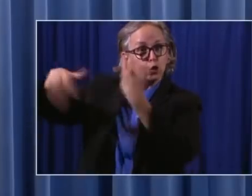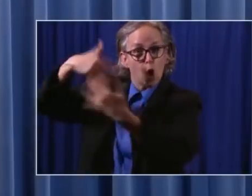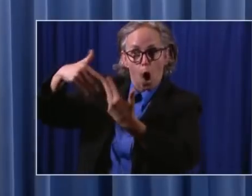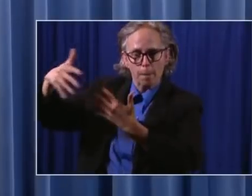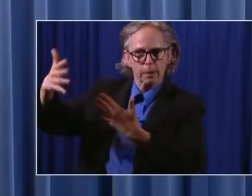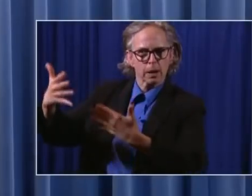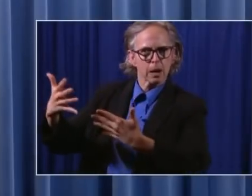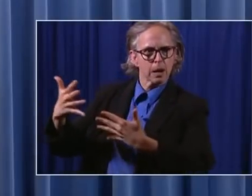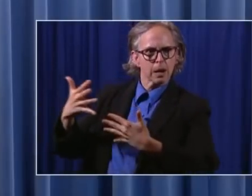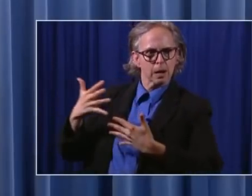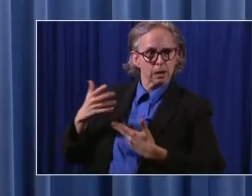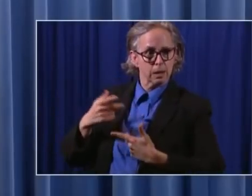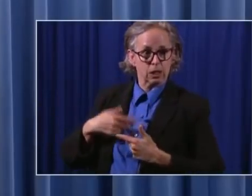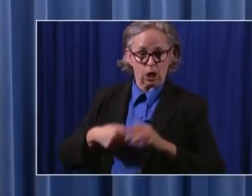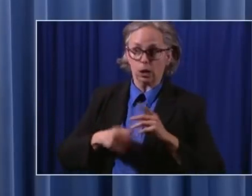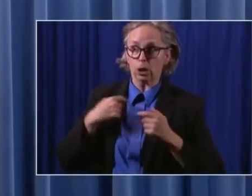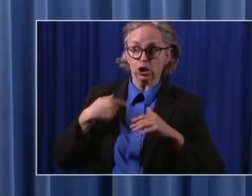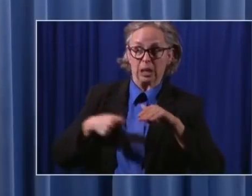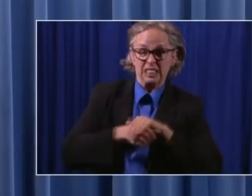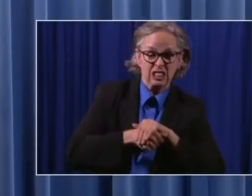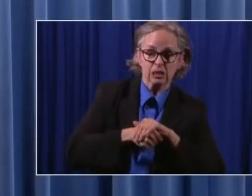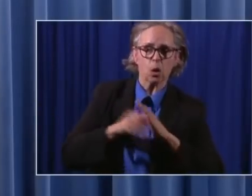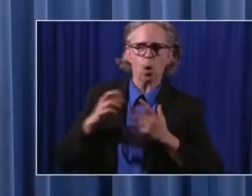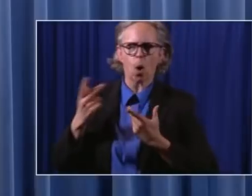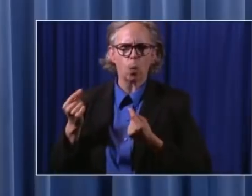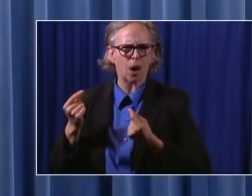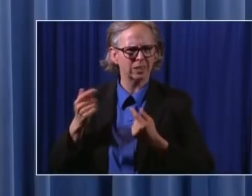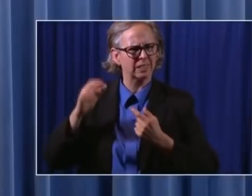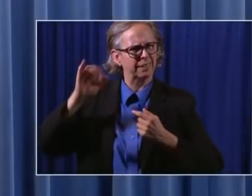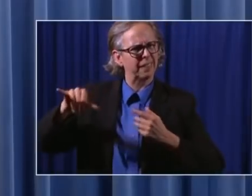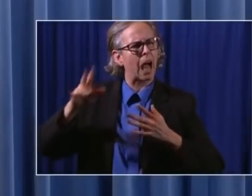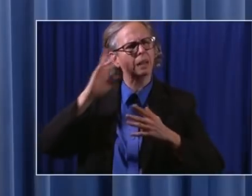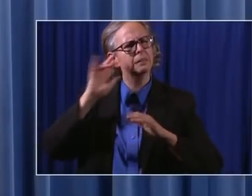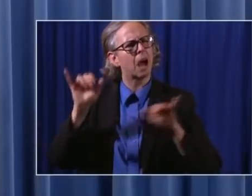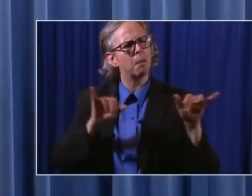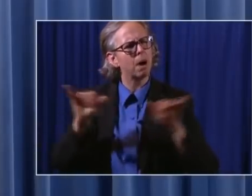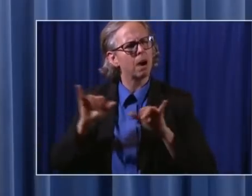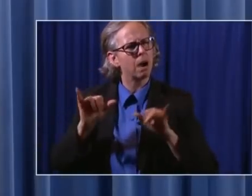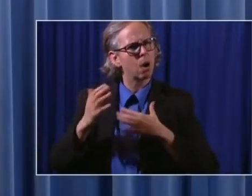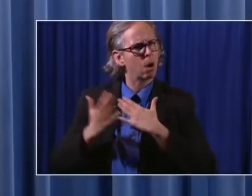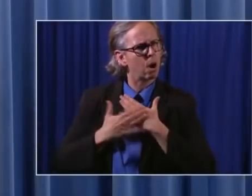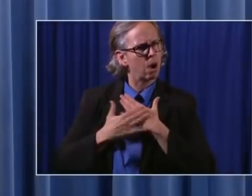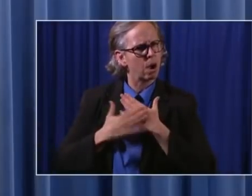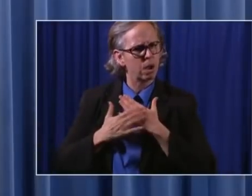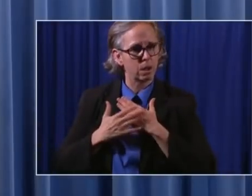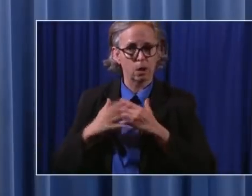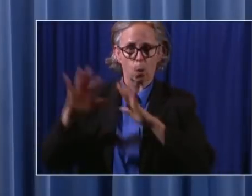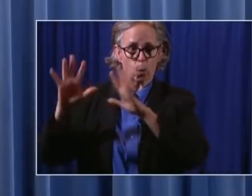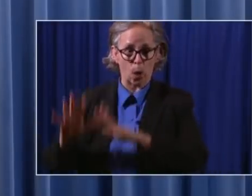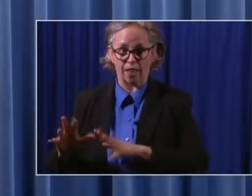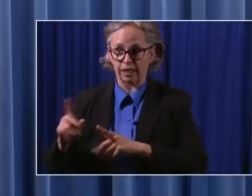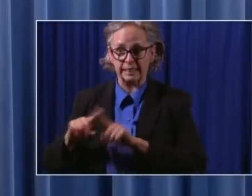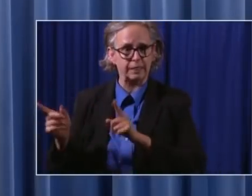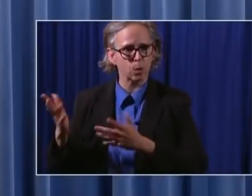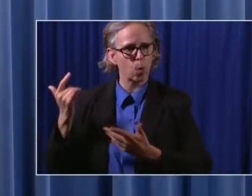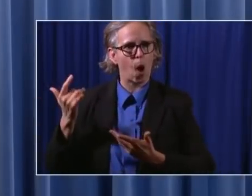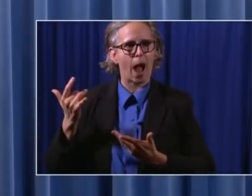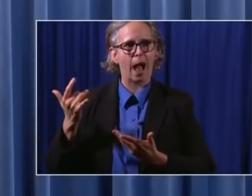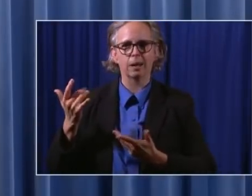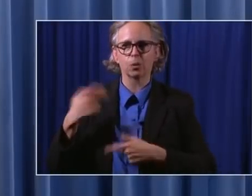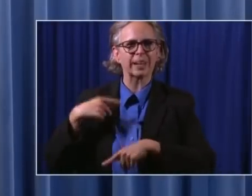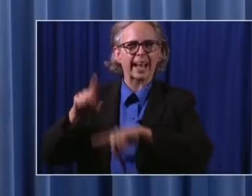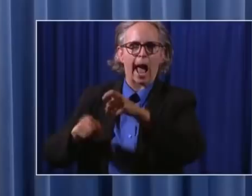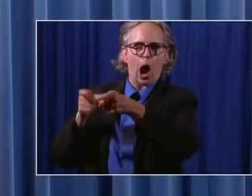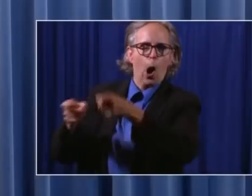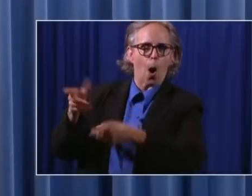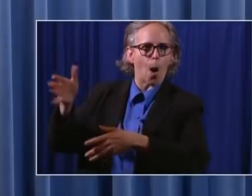or you better start doing something. What's different about in the weather is that the weather we can't do anything about. We can take shelter,